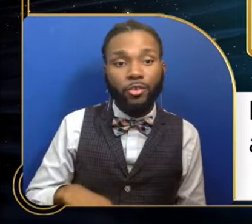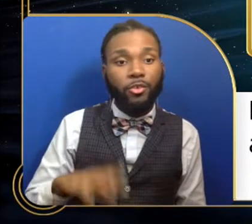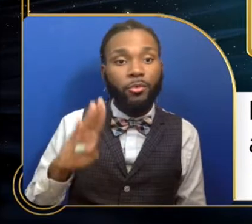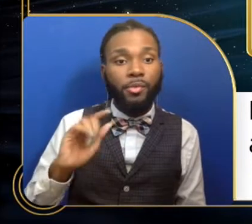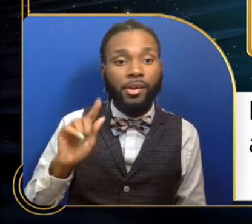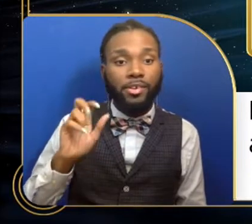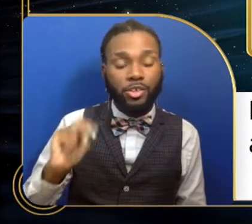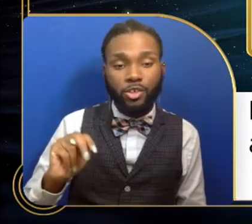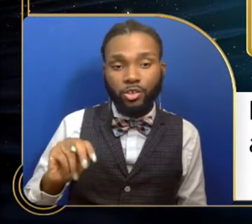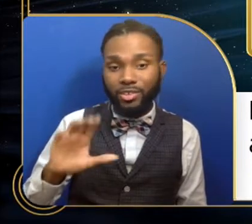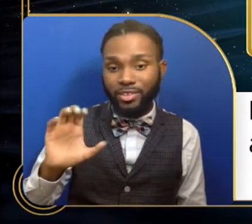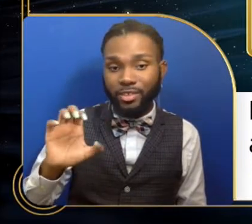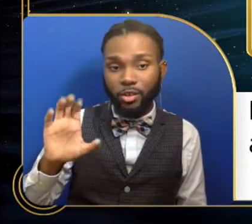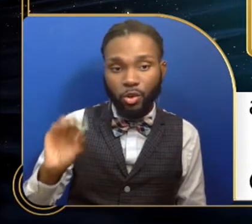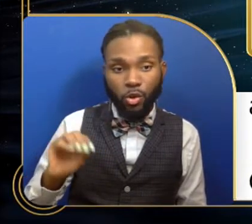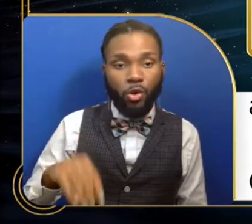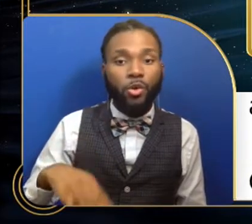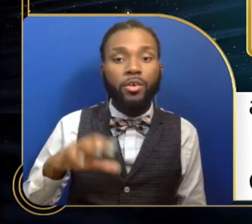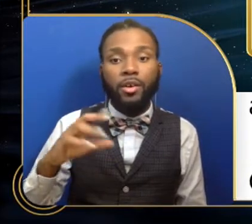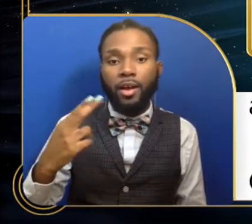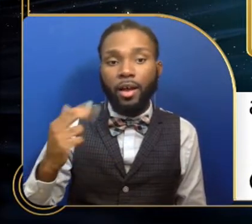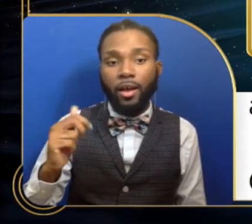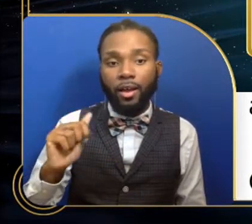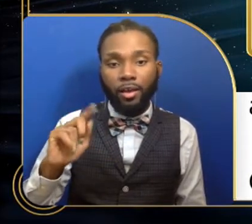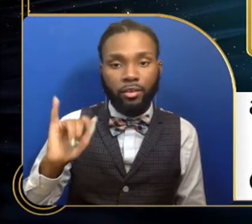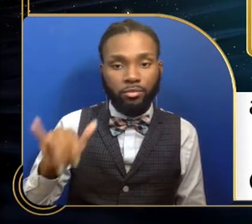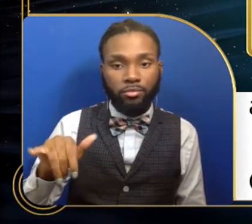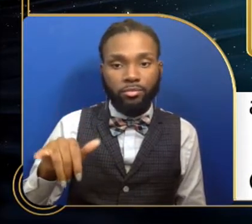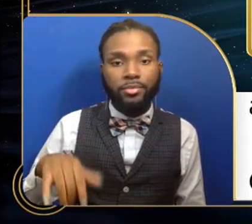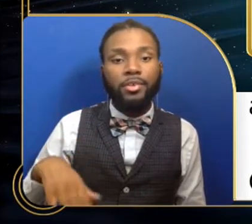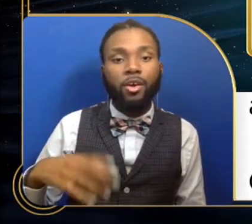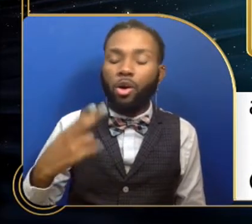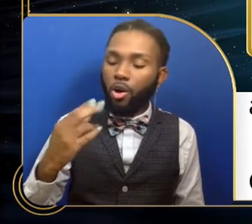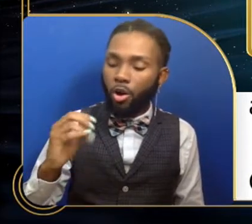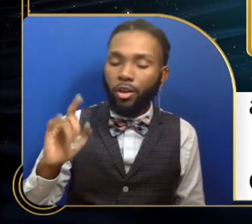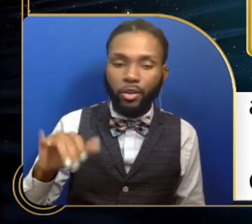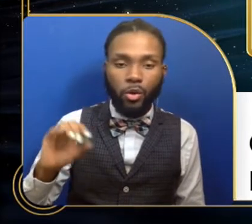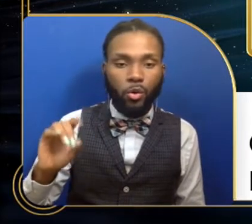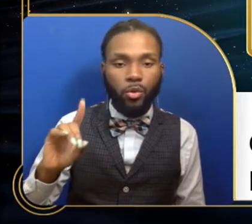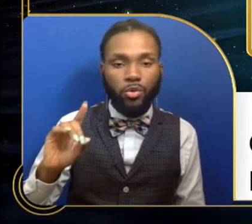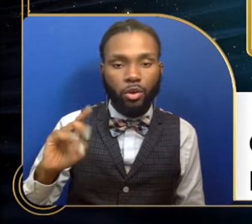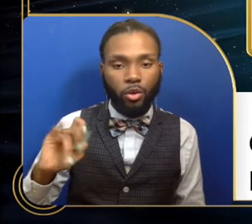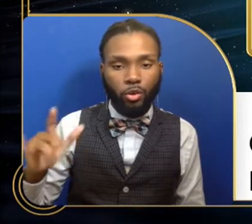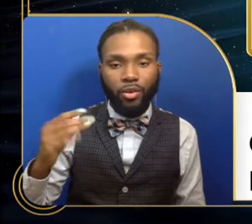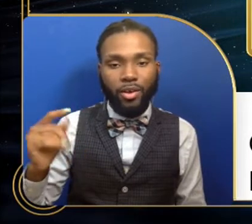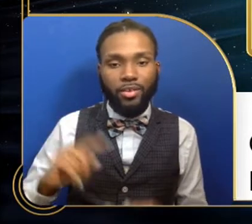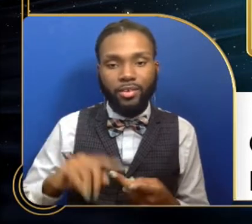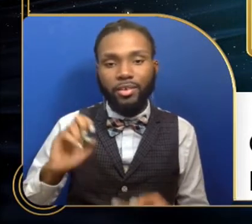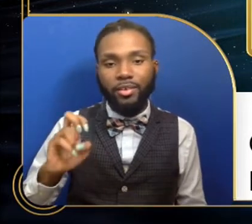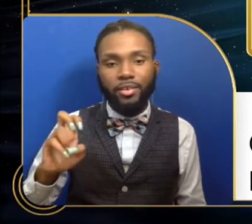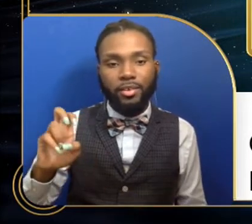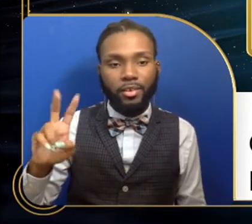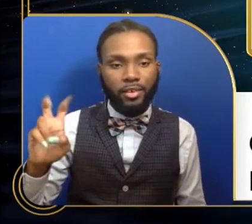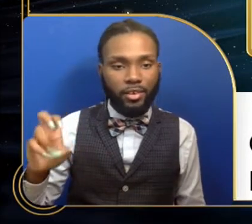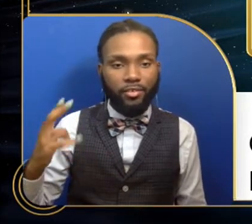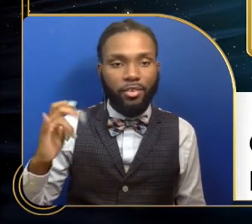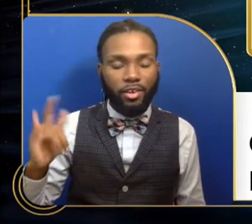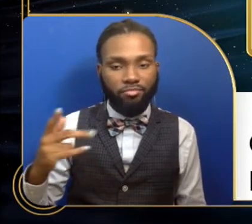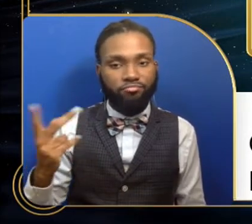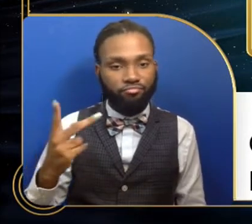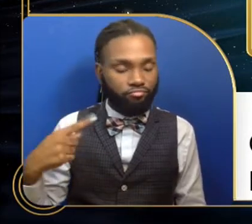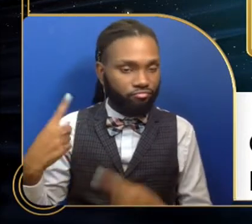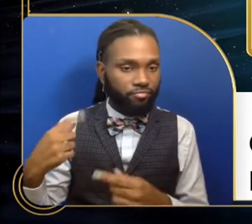O'Donnell and Board Chair Eve Hill, both of whom have been great partners in the fight for disability rights for so many